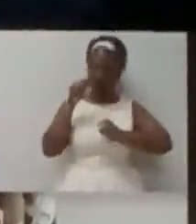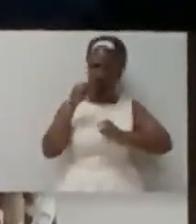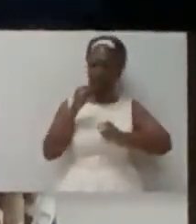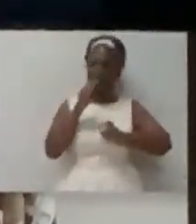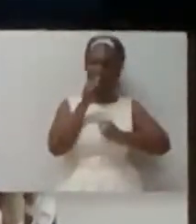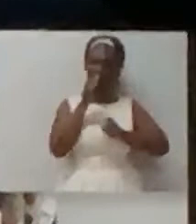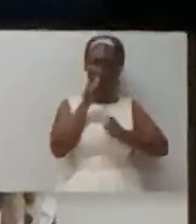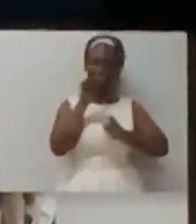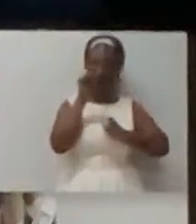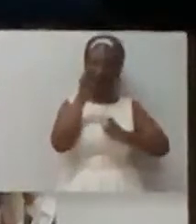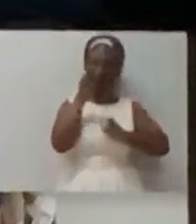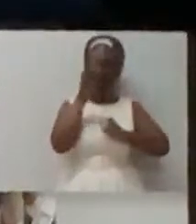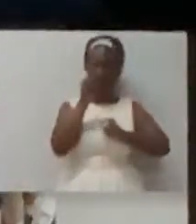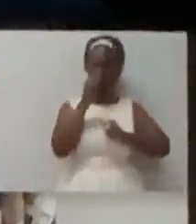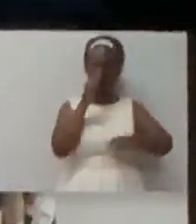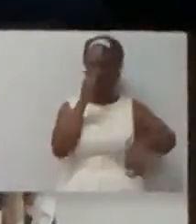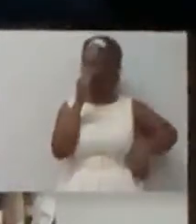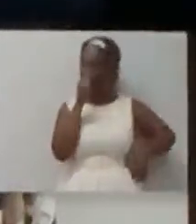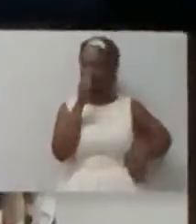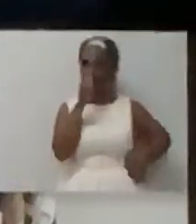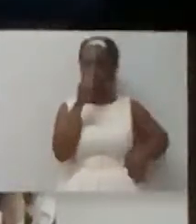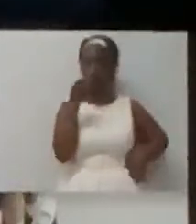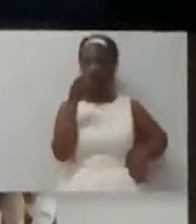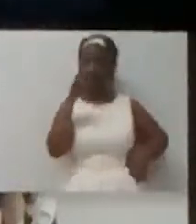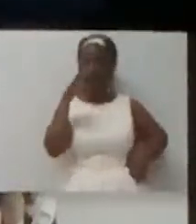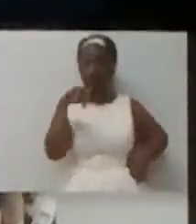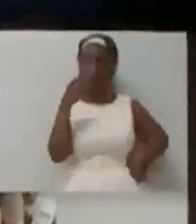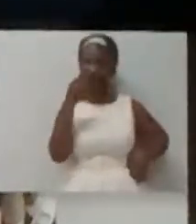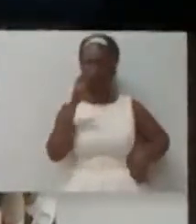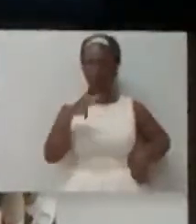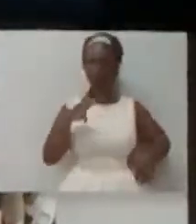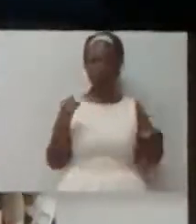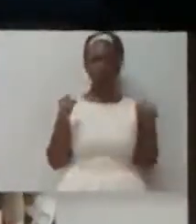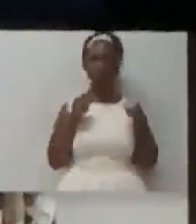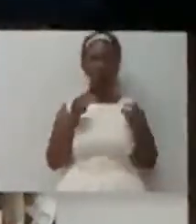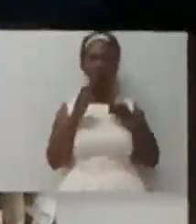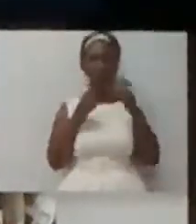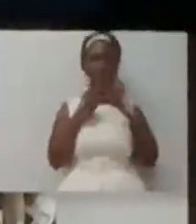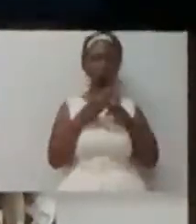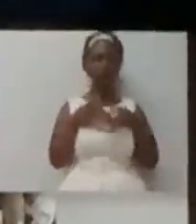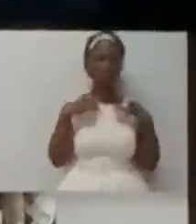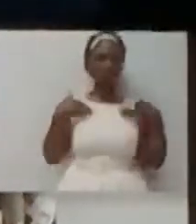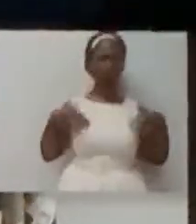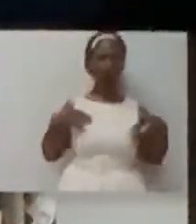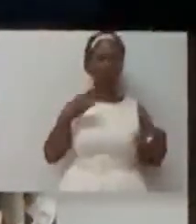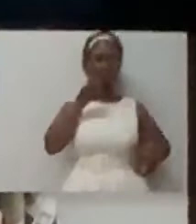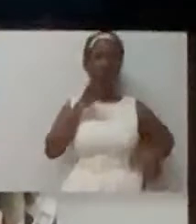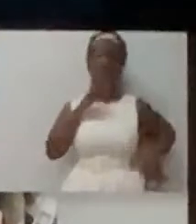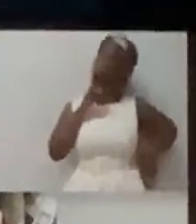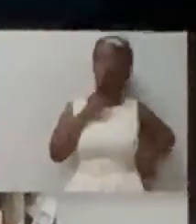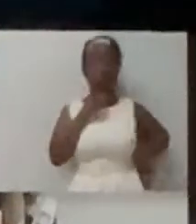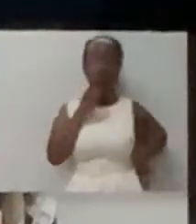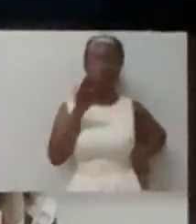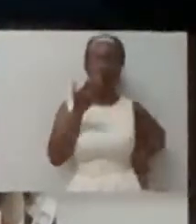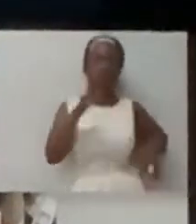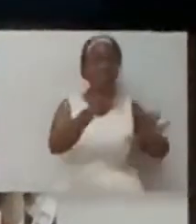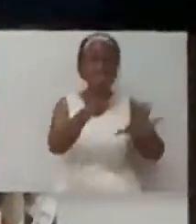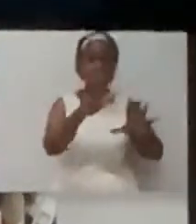Lambs references? No, too dark. Hip-hop quotes? It's a cold world, dress warm. No, that won't do.